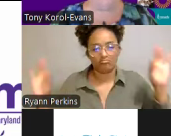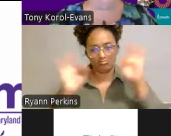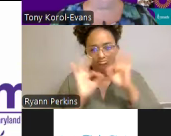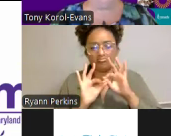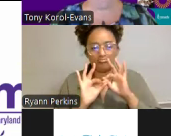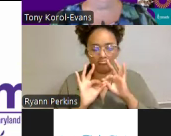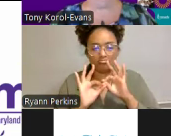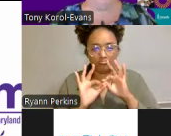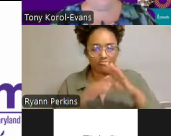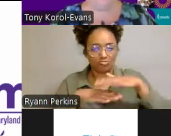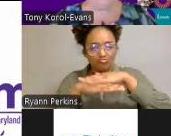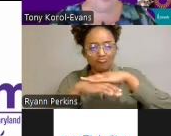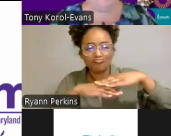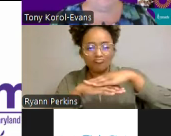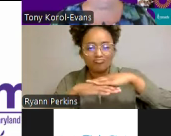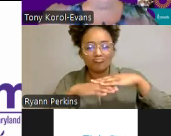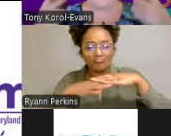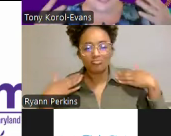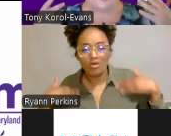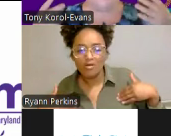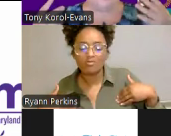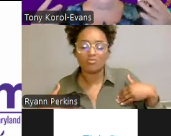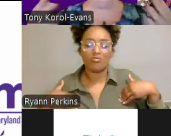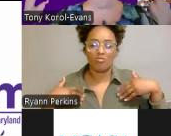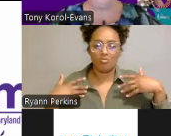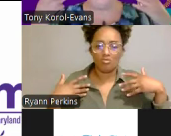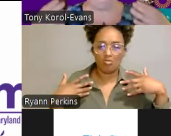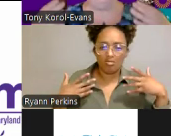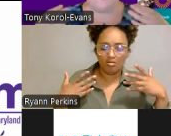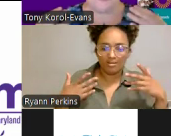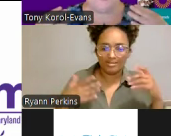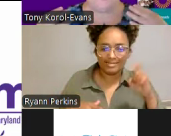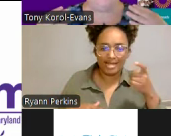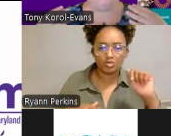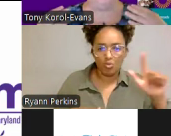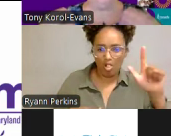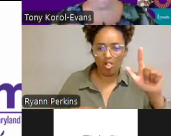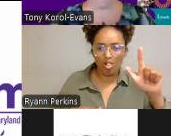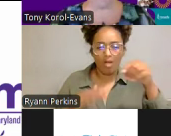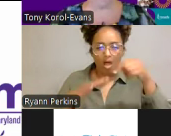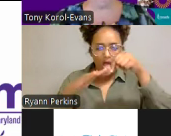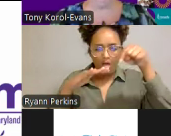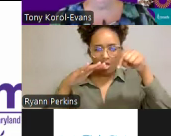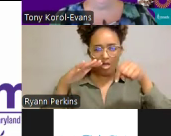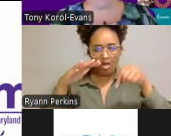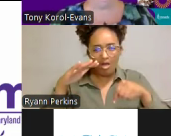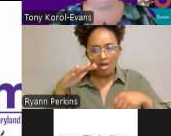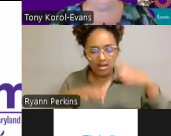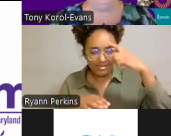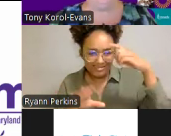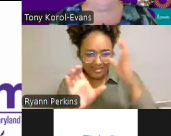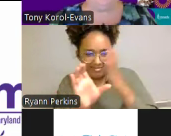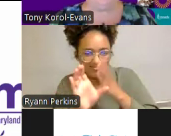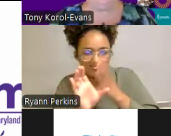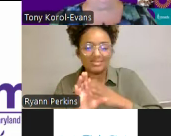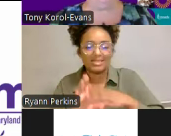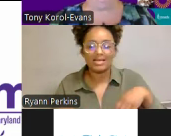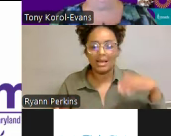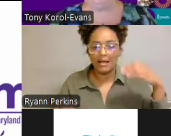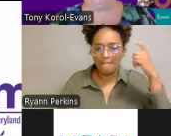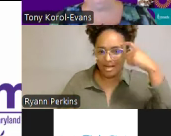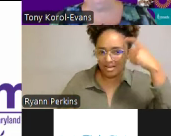it. So much more is happening psychologically and mentally. Are there any